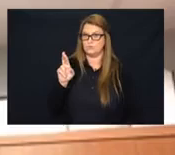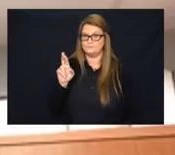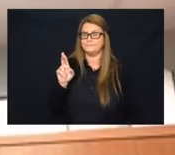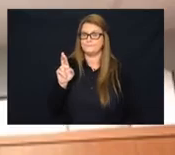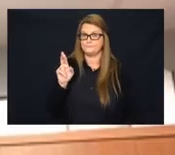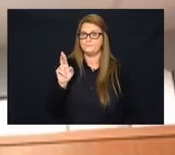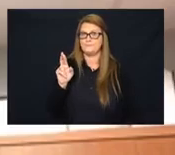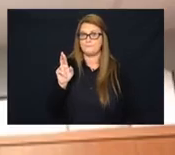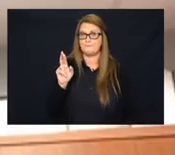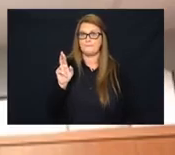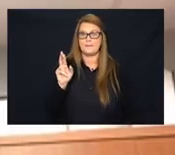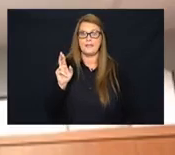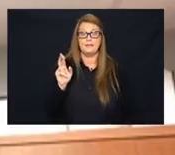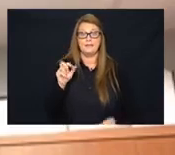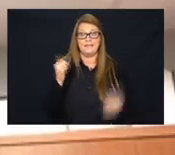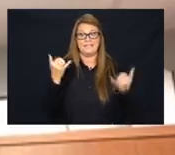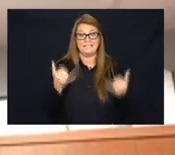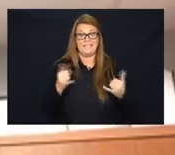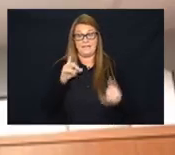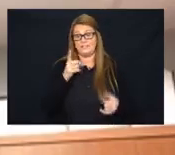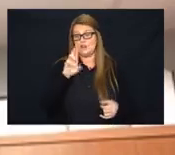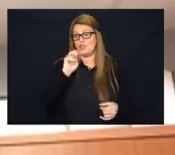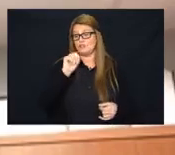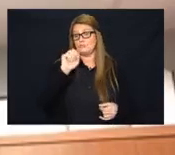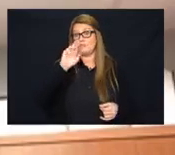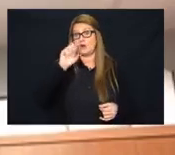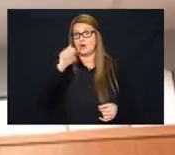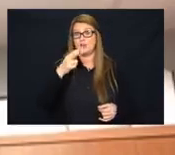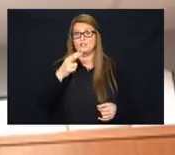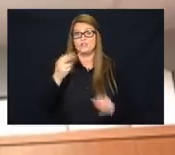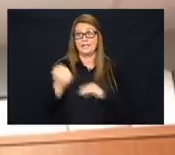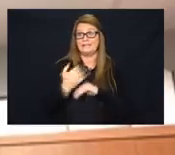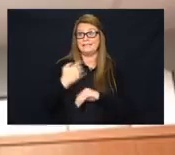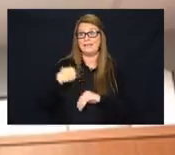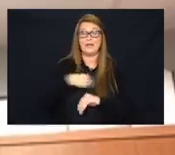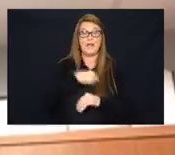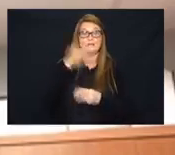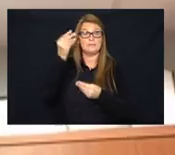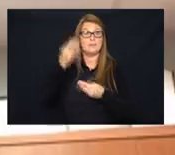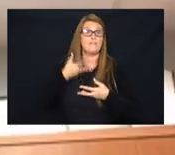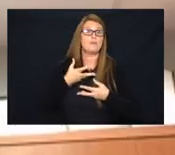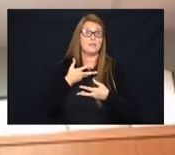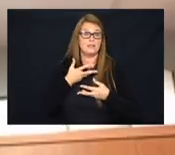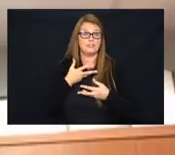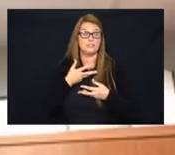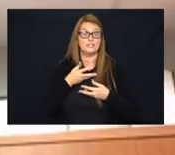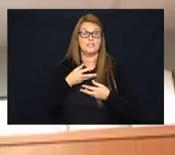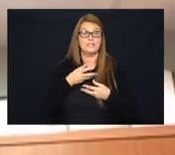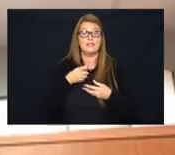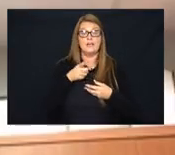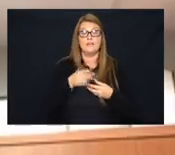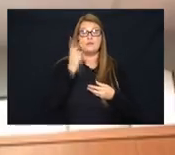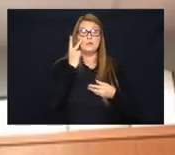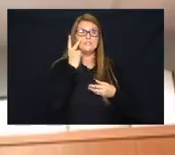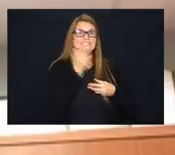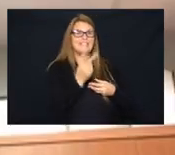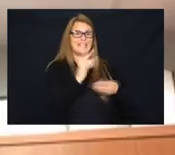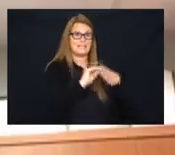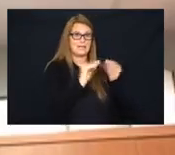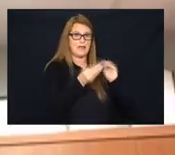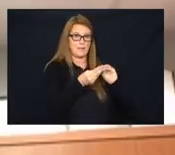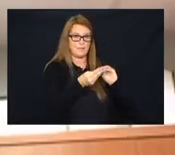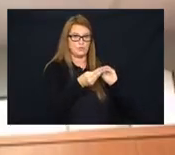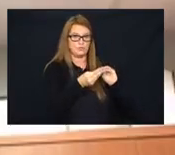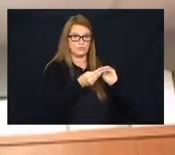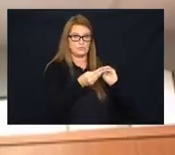are. And earlier today, Dr. Marsh had sent us some information. If you look at the numbers that he talks about,